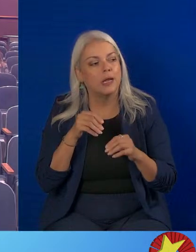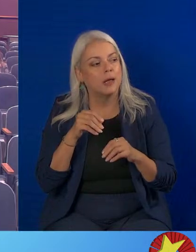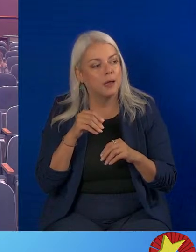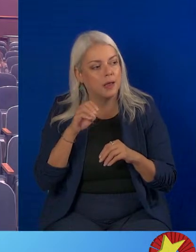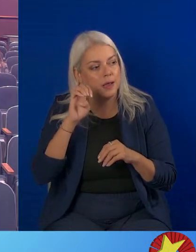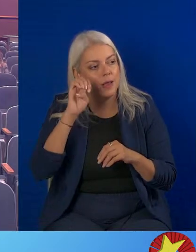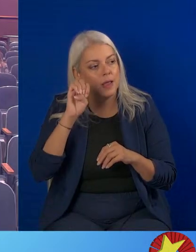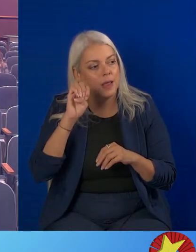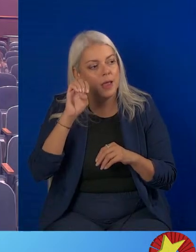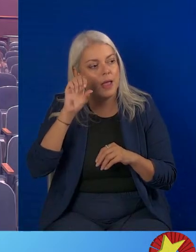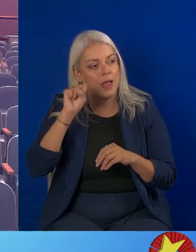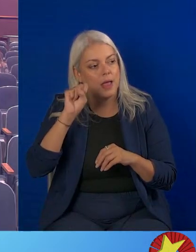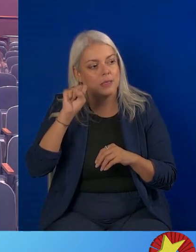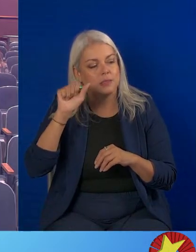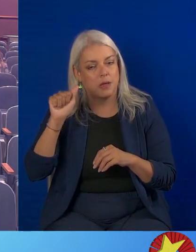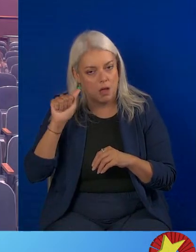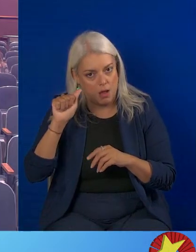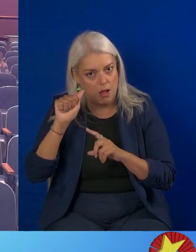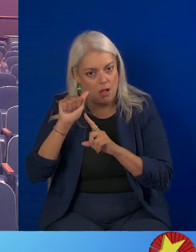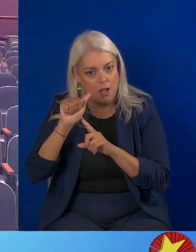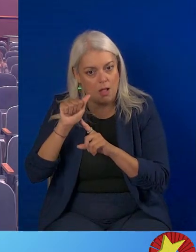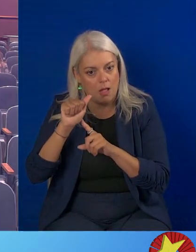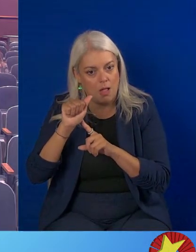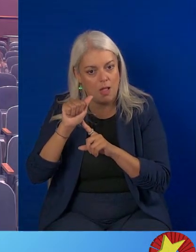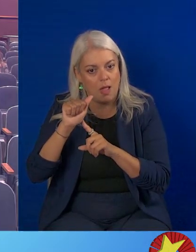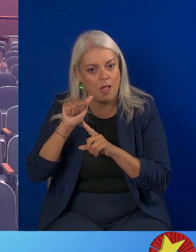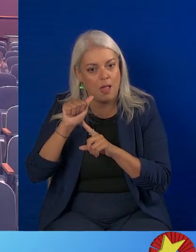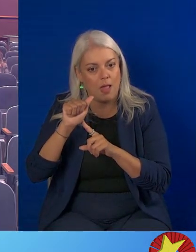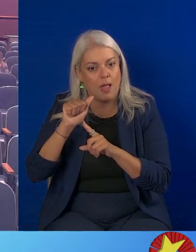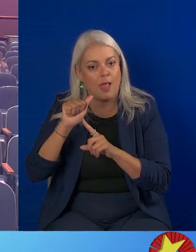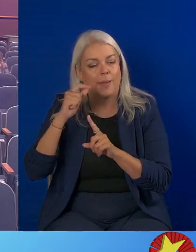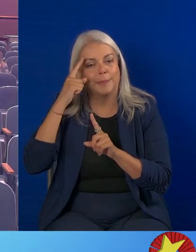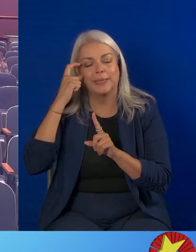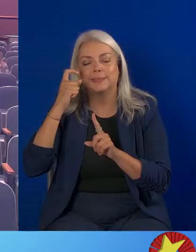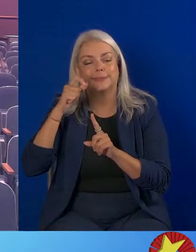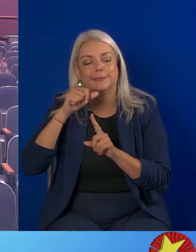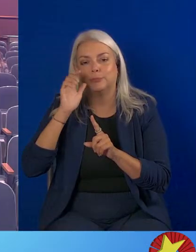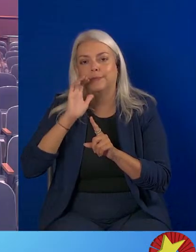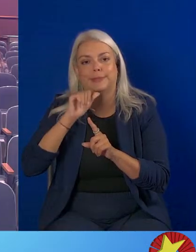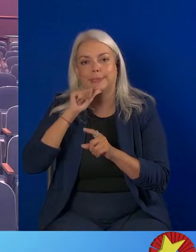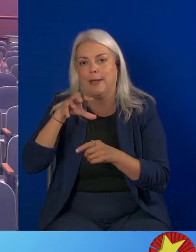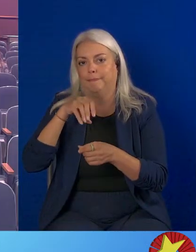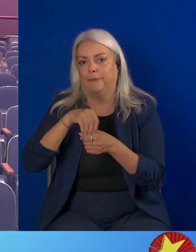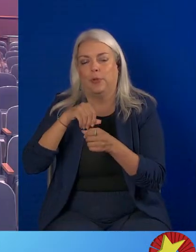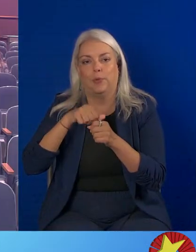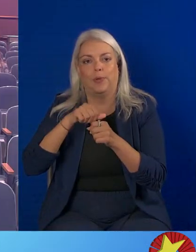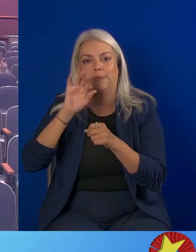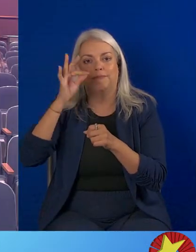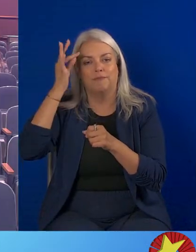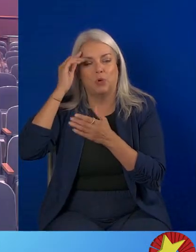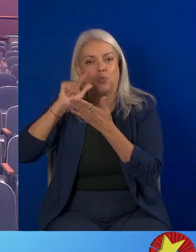was not previously in the list of all of the federal laws